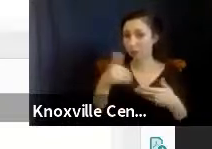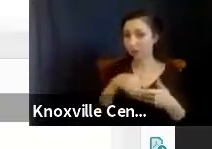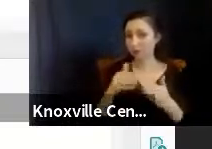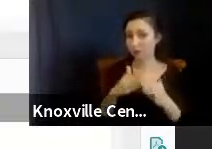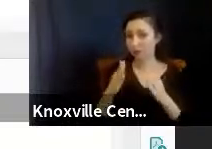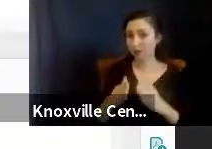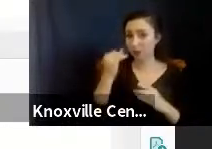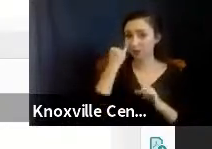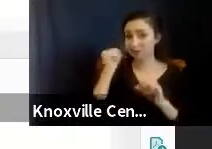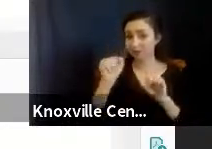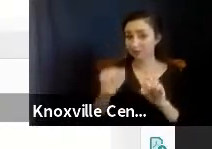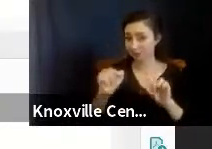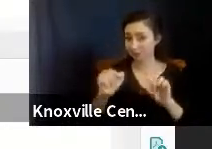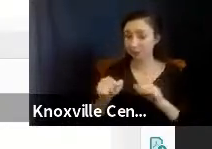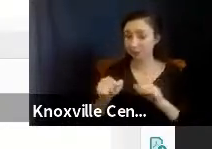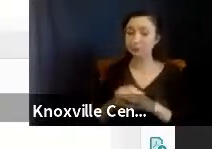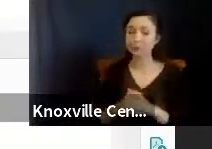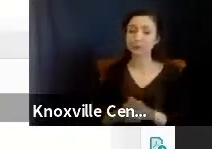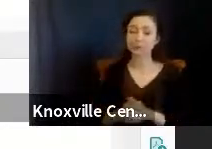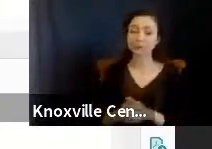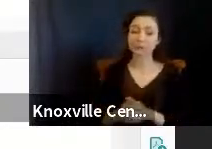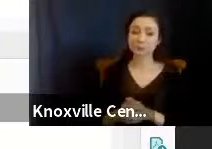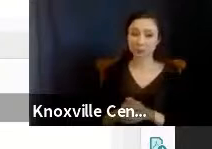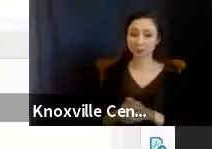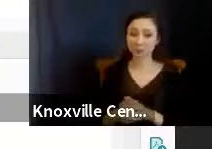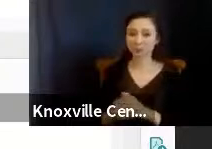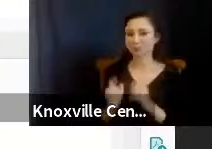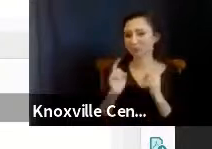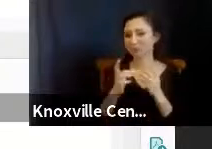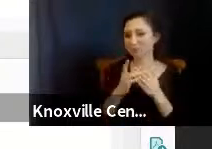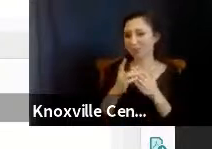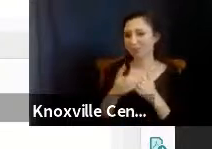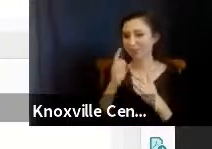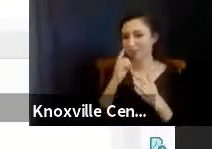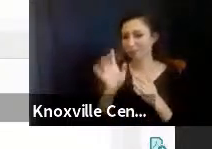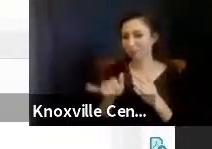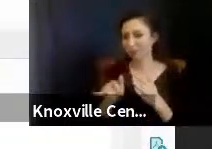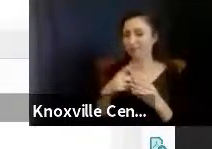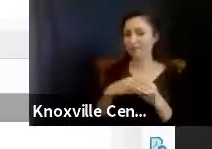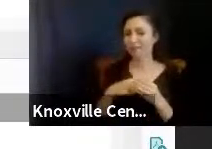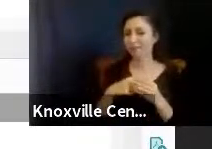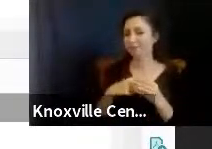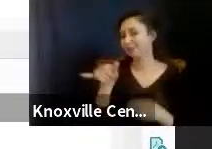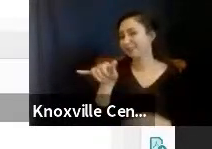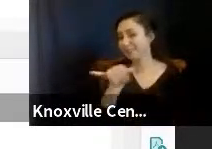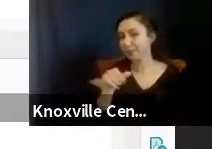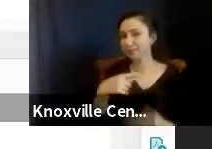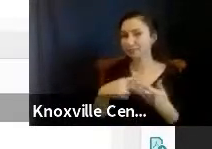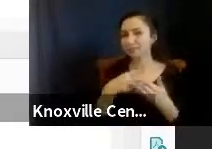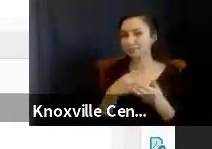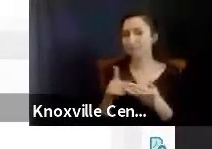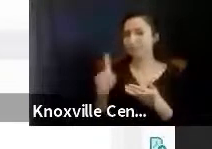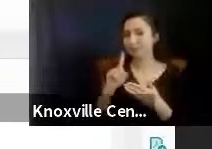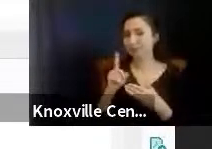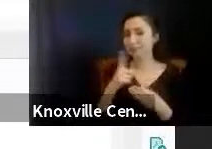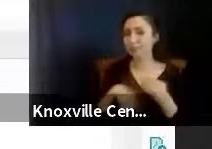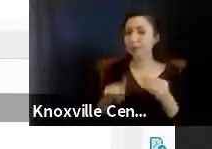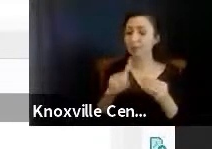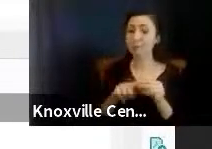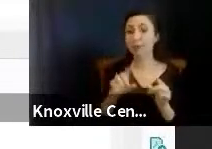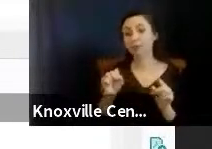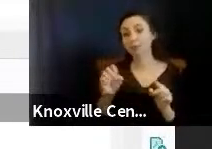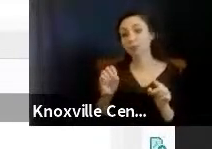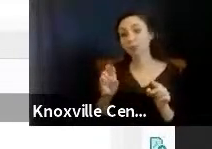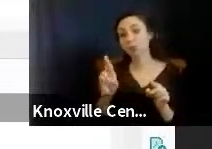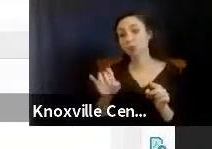if possible, and kind of give the guidance on that, much like we talked about, I believe, last week with the sorority